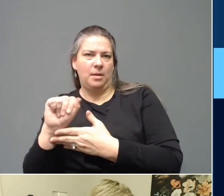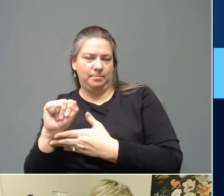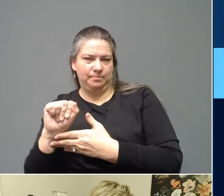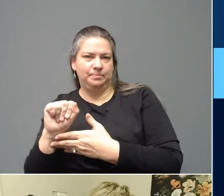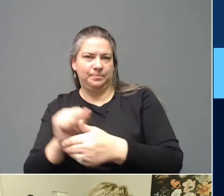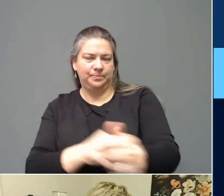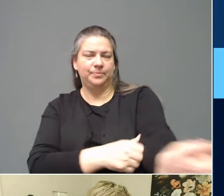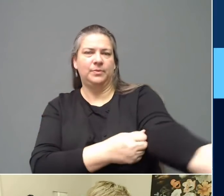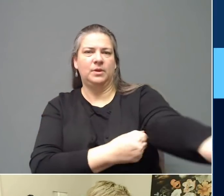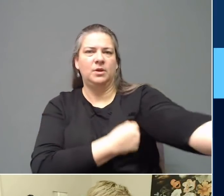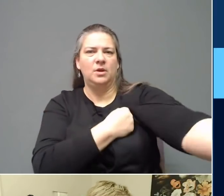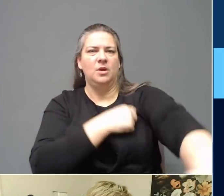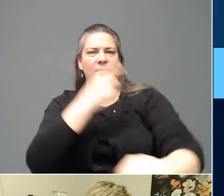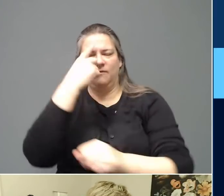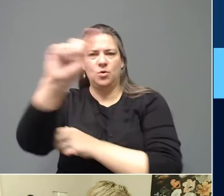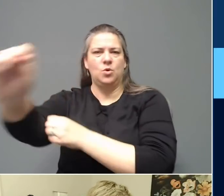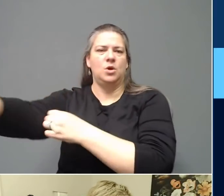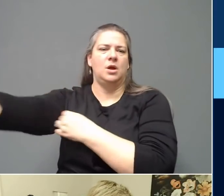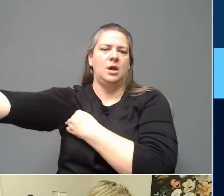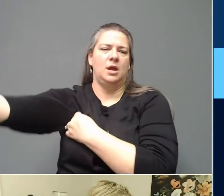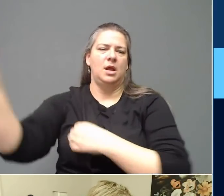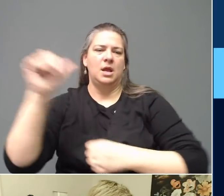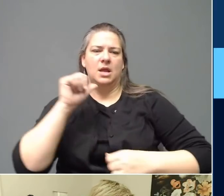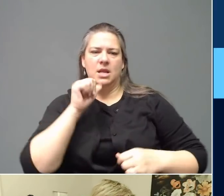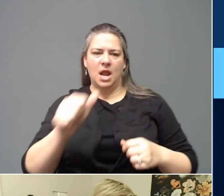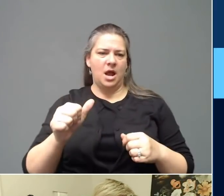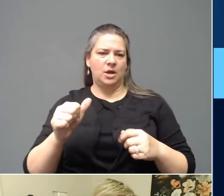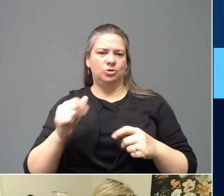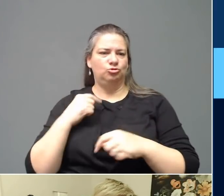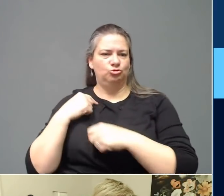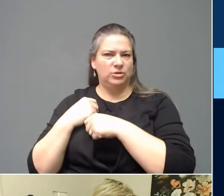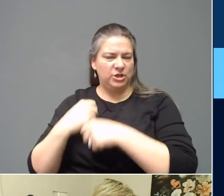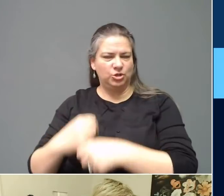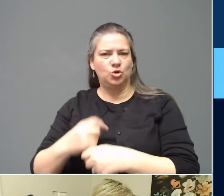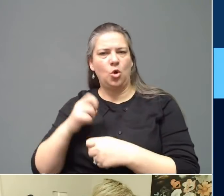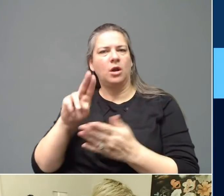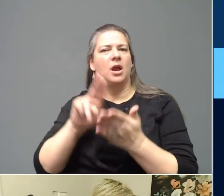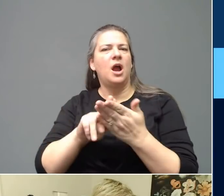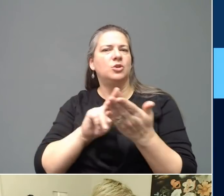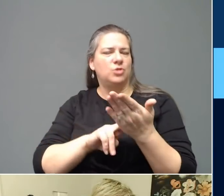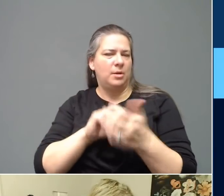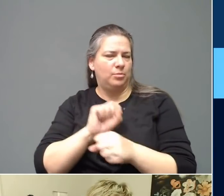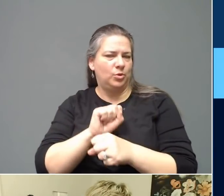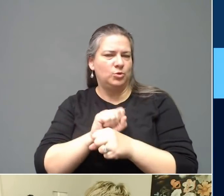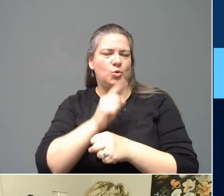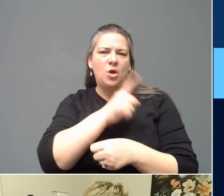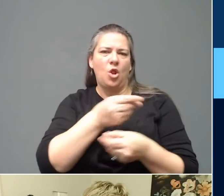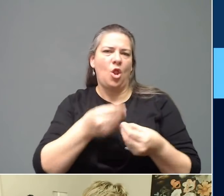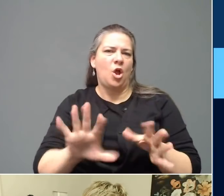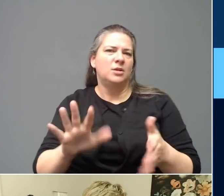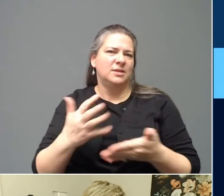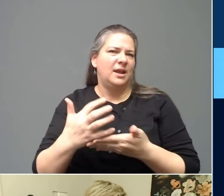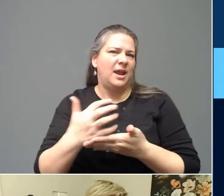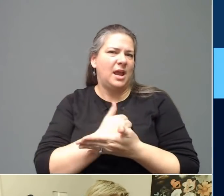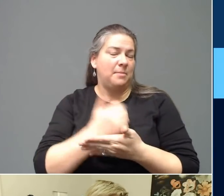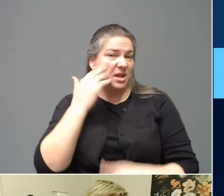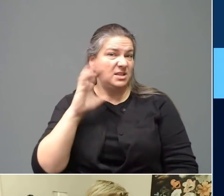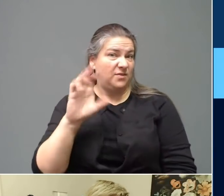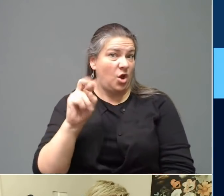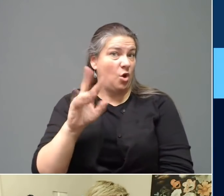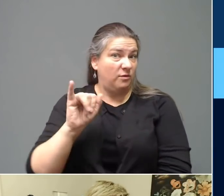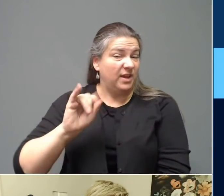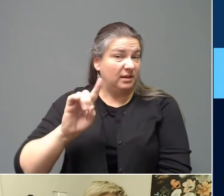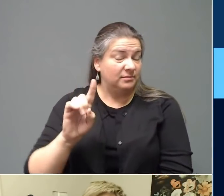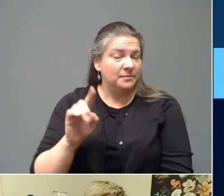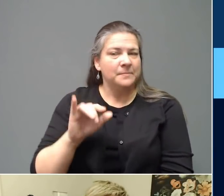for the non-traditional and contract employees who have lost income because of COVID-19. This gets people up